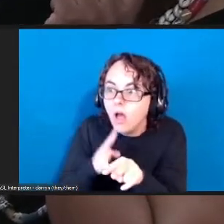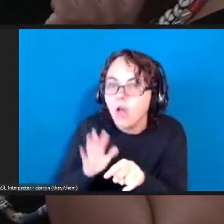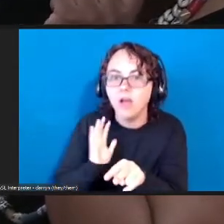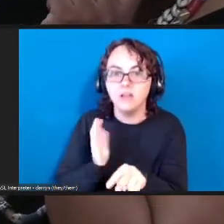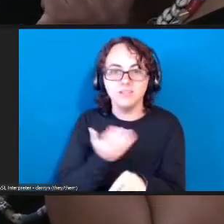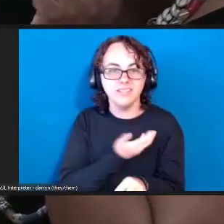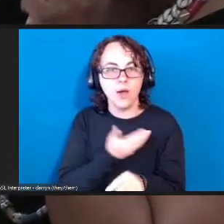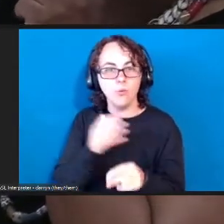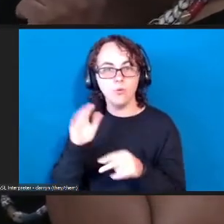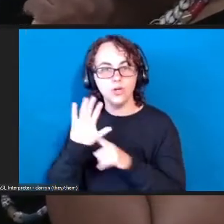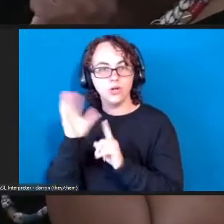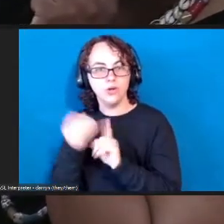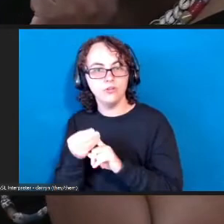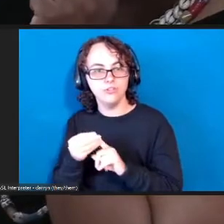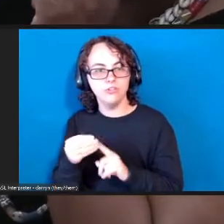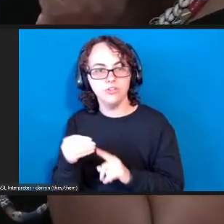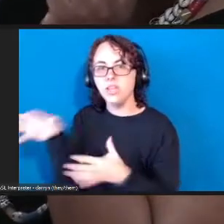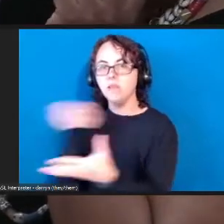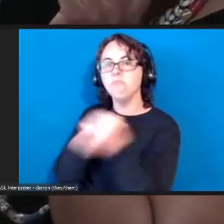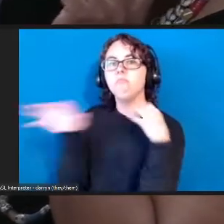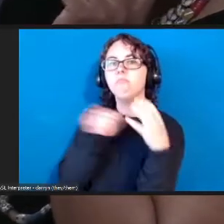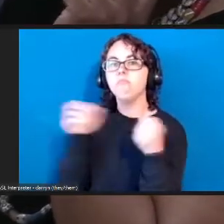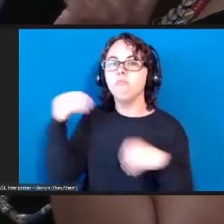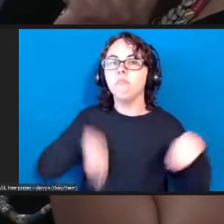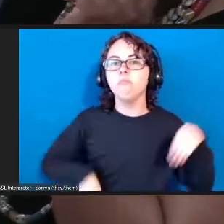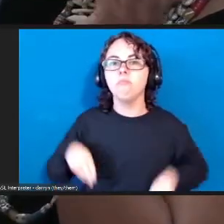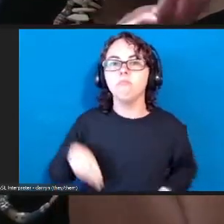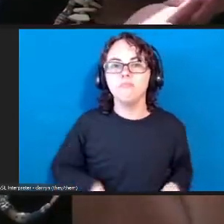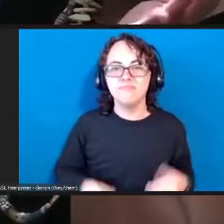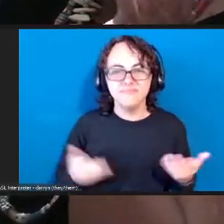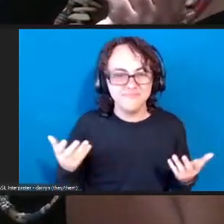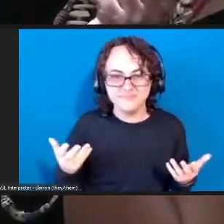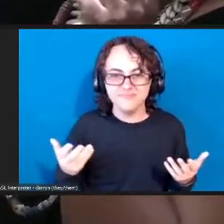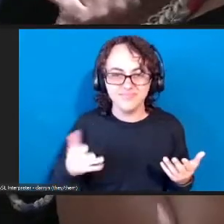their own financial gain. So yeah.